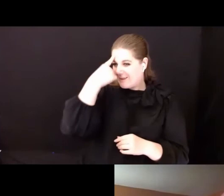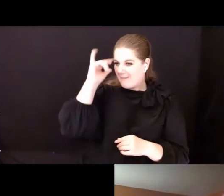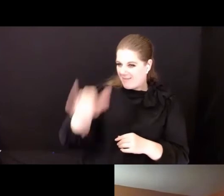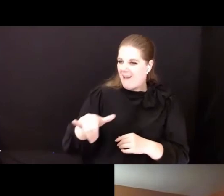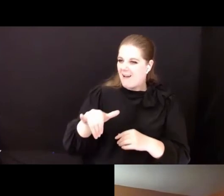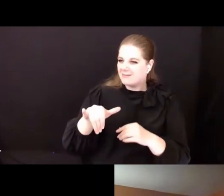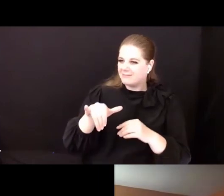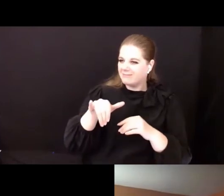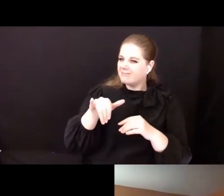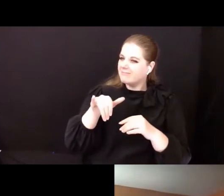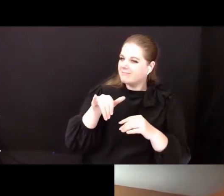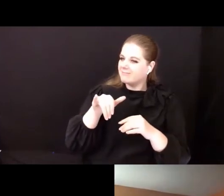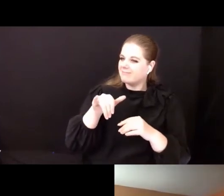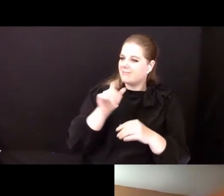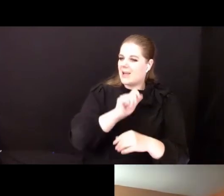our kids.